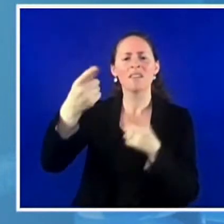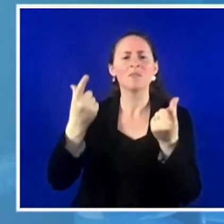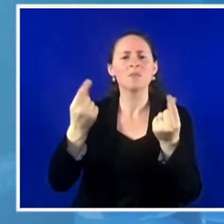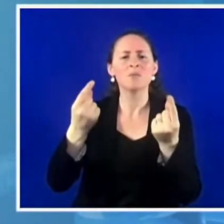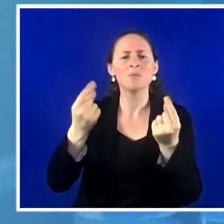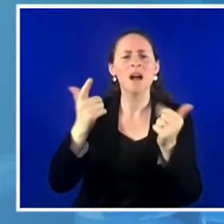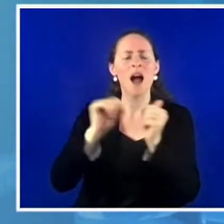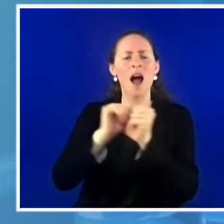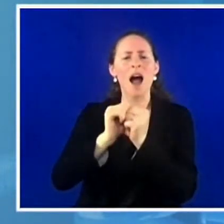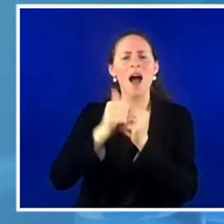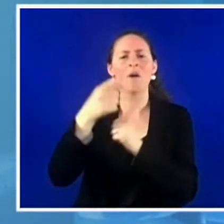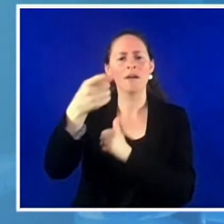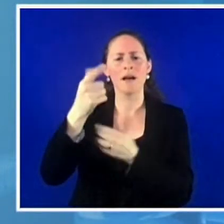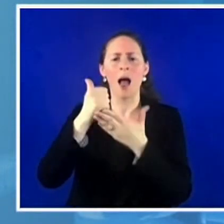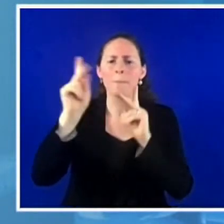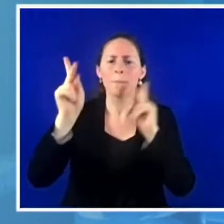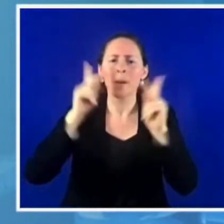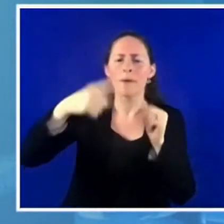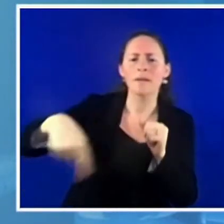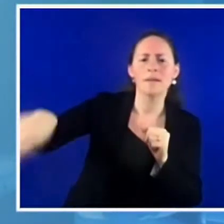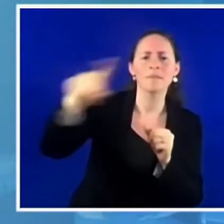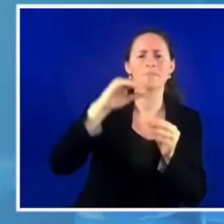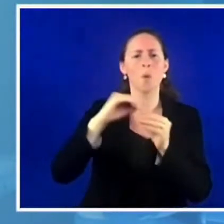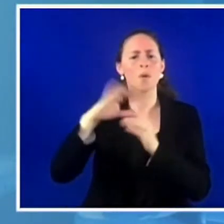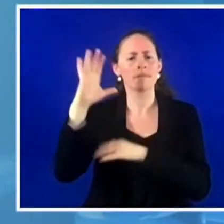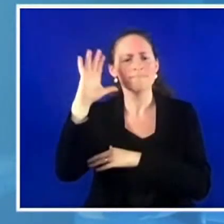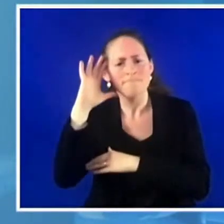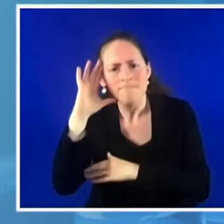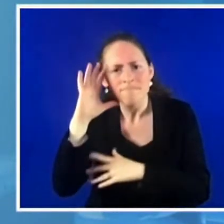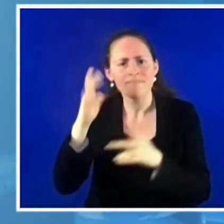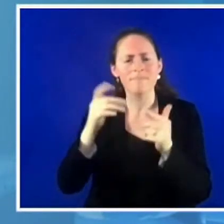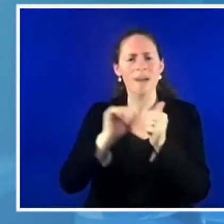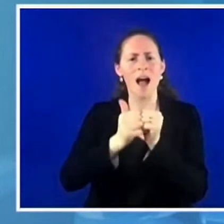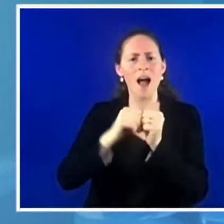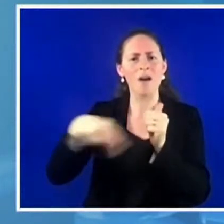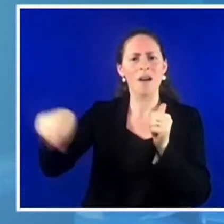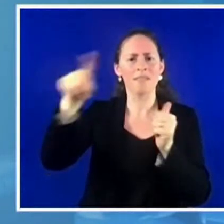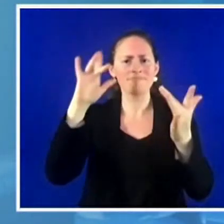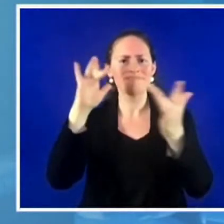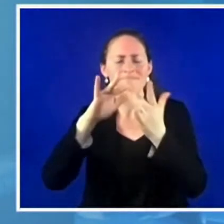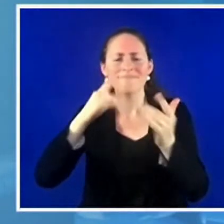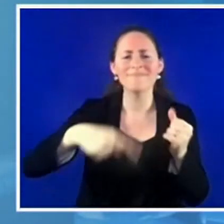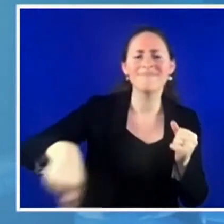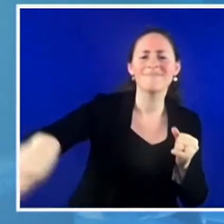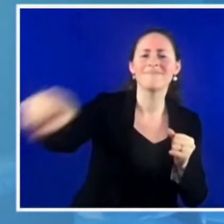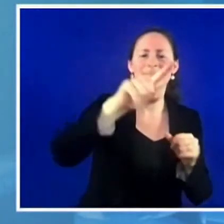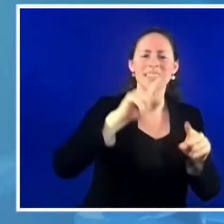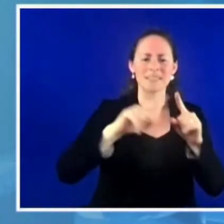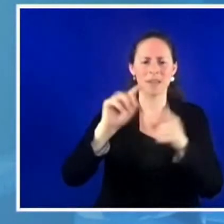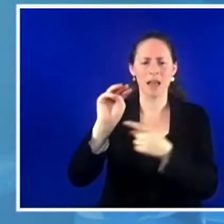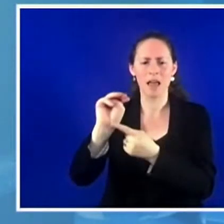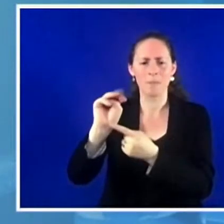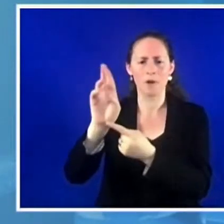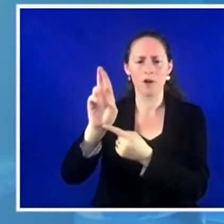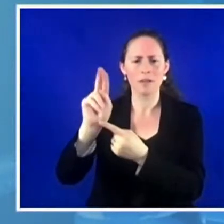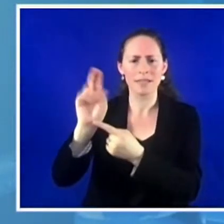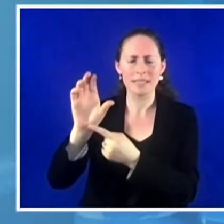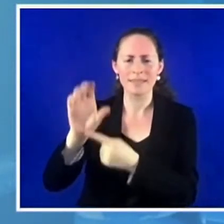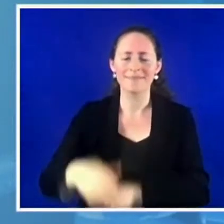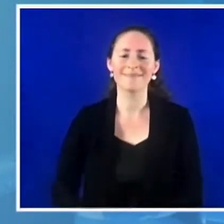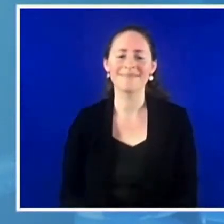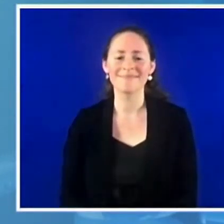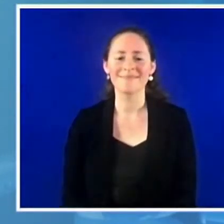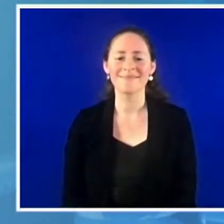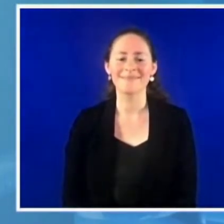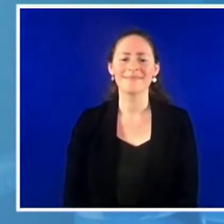and thinking, hey, I'd like to do that too, how they can get in touch with their local MRC. So the Medical Reserve